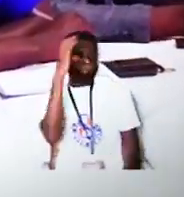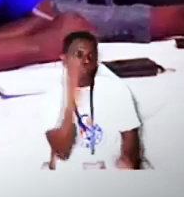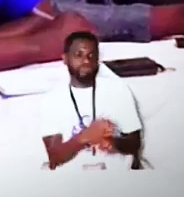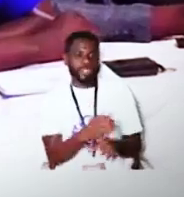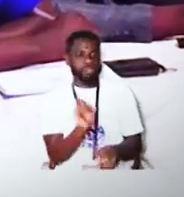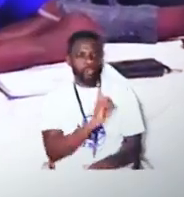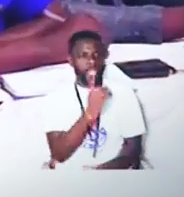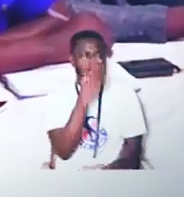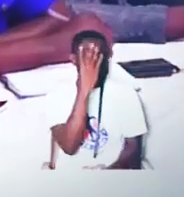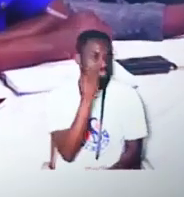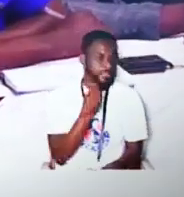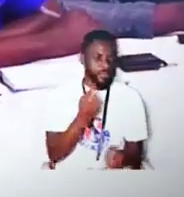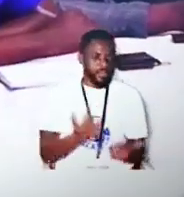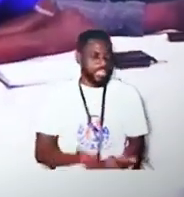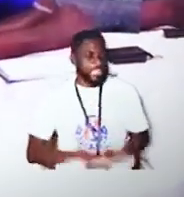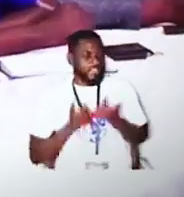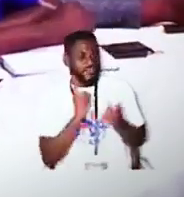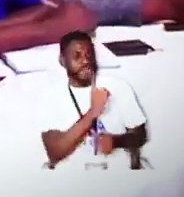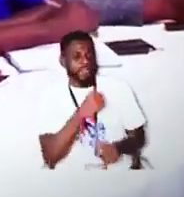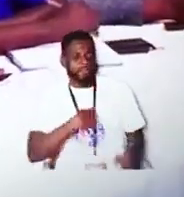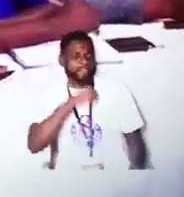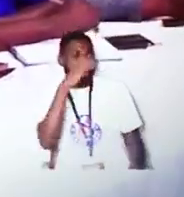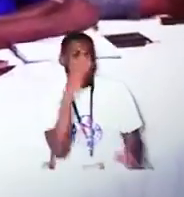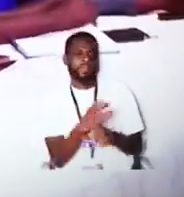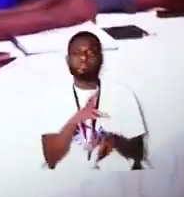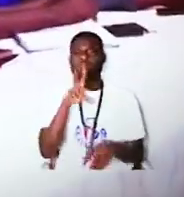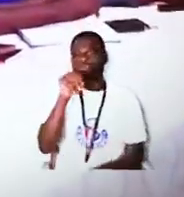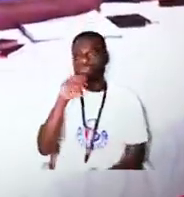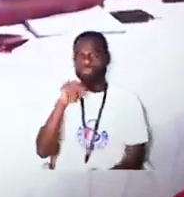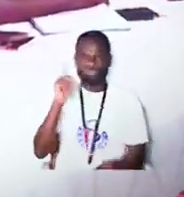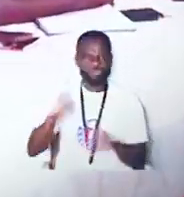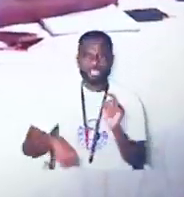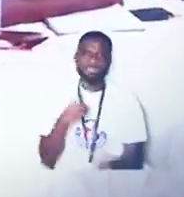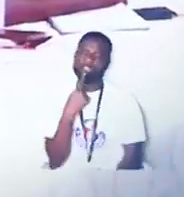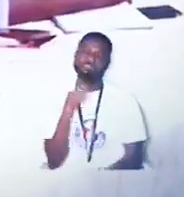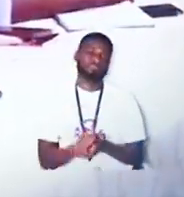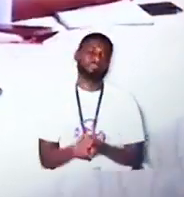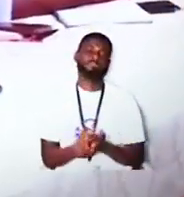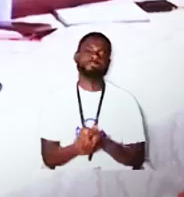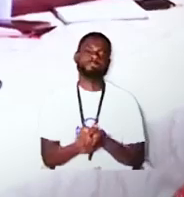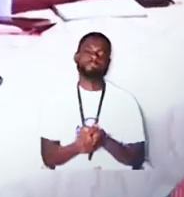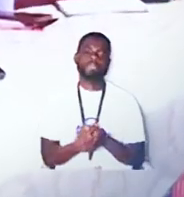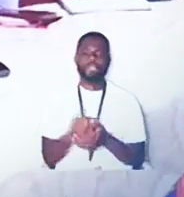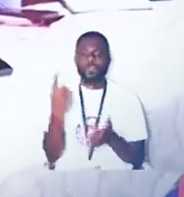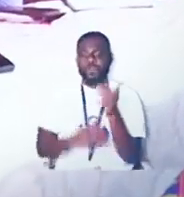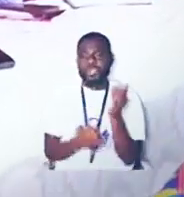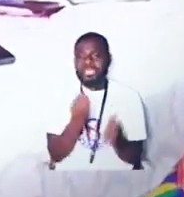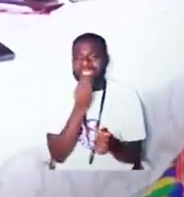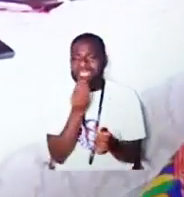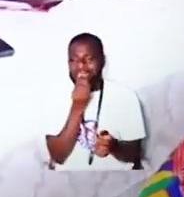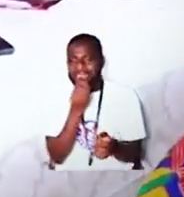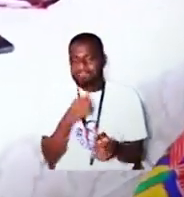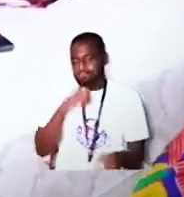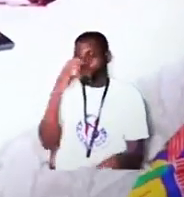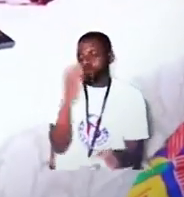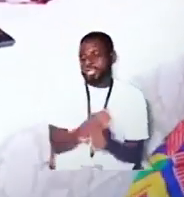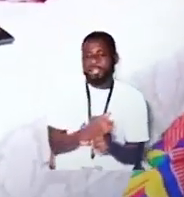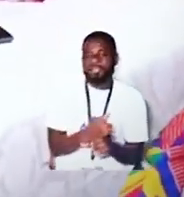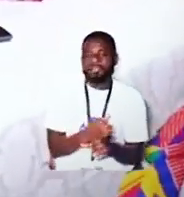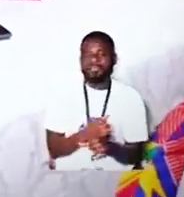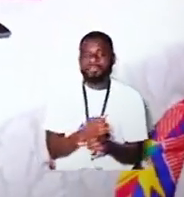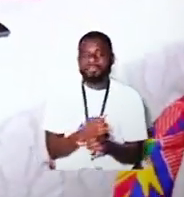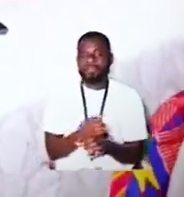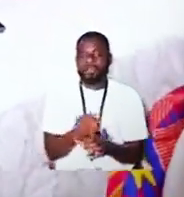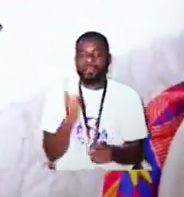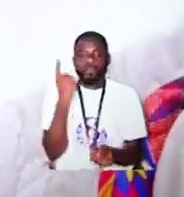where they live, what they eat, and I don't care about what